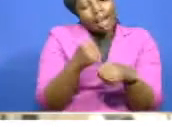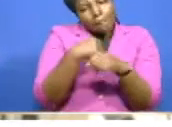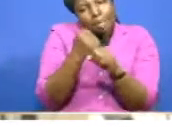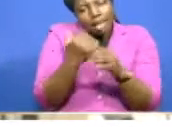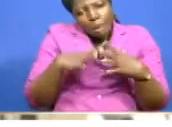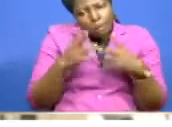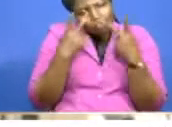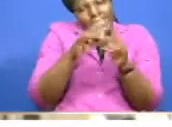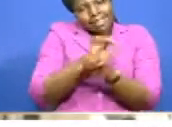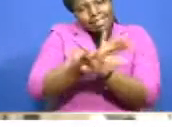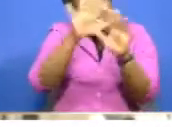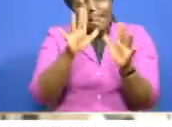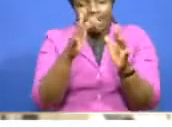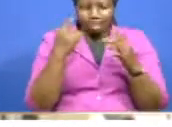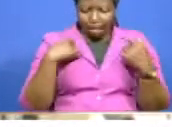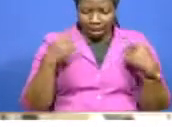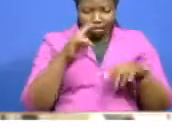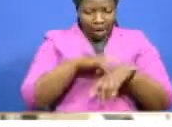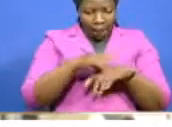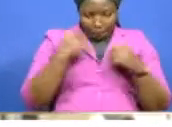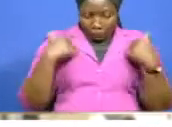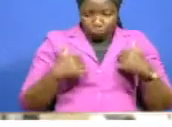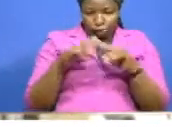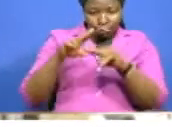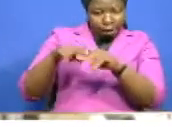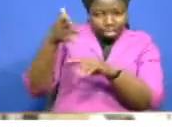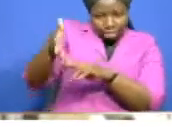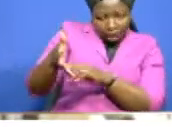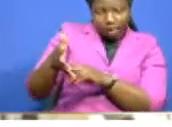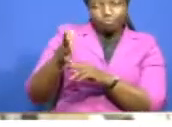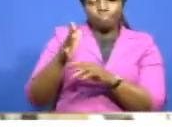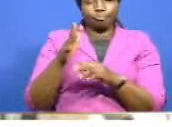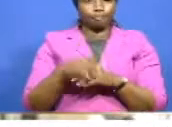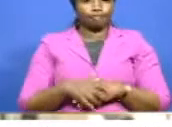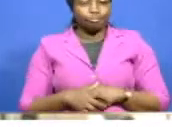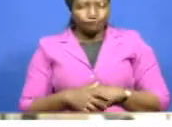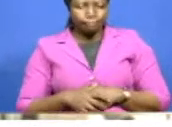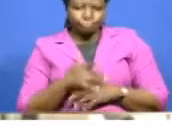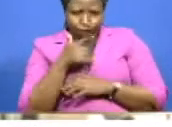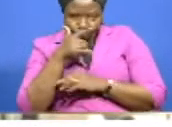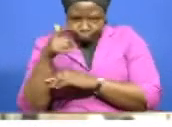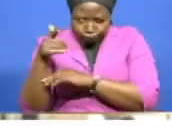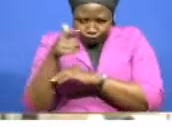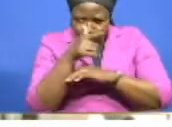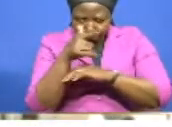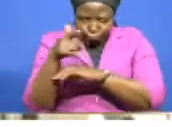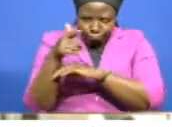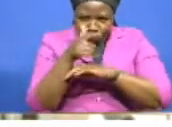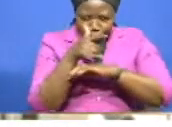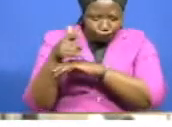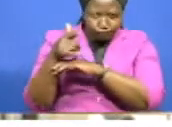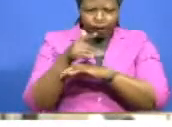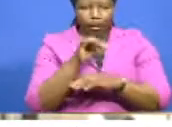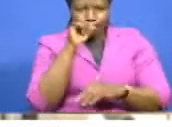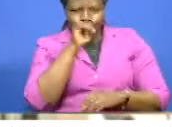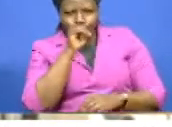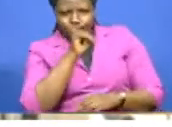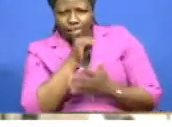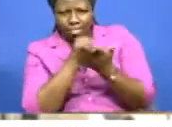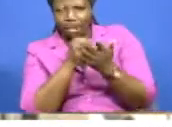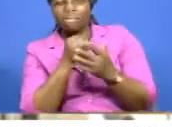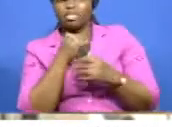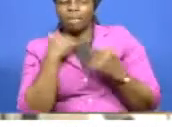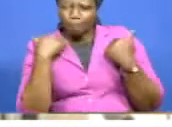sitting there and seeing these microphones, our fourth estate colleagues, and trying to sort of imagine what are the key